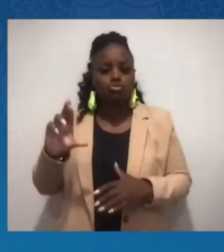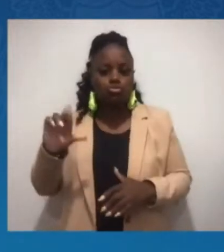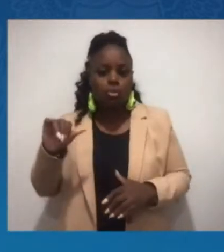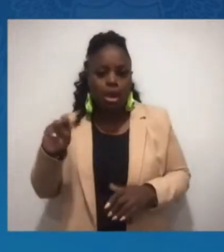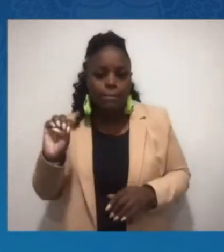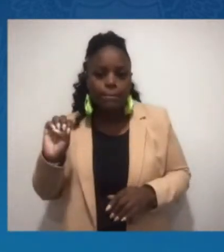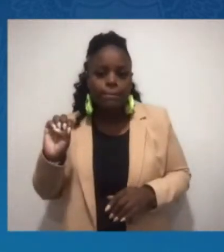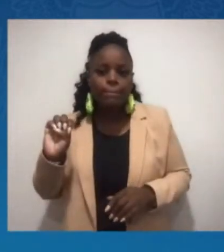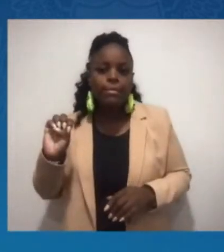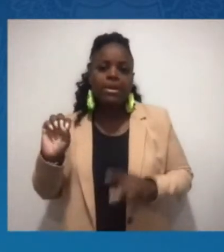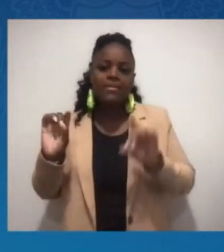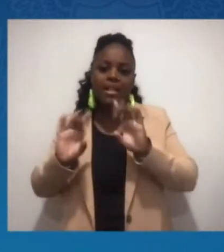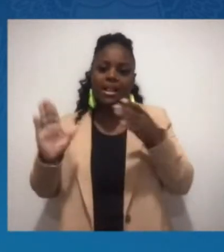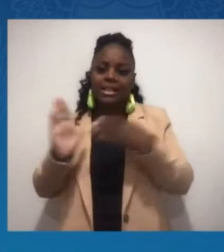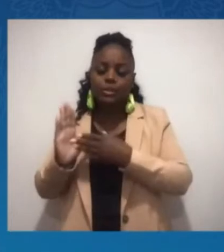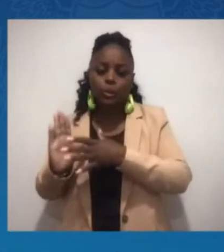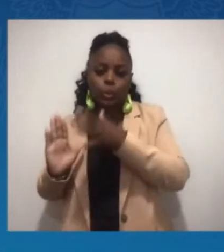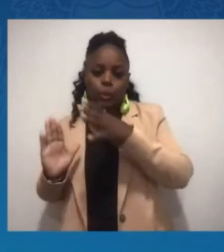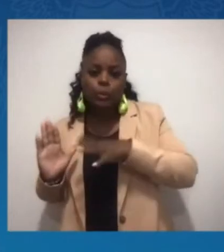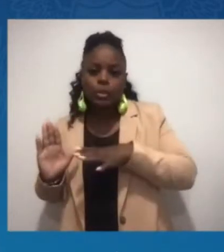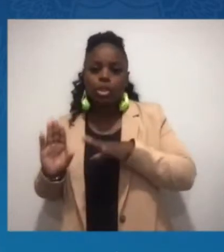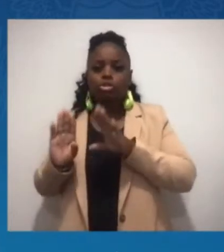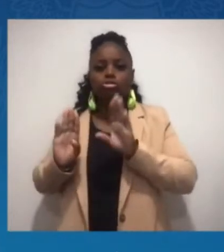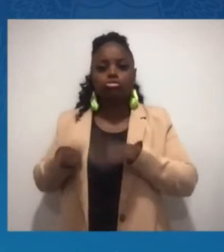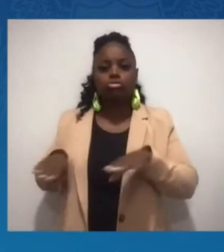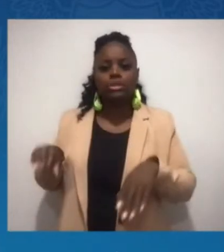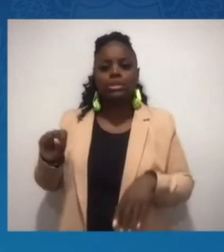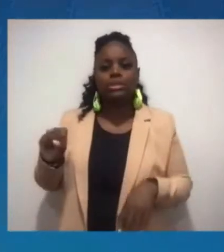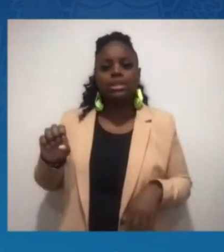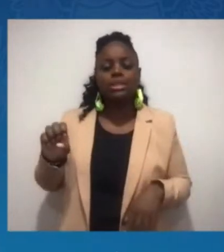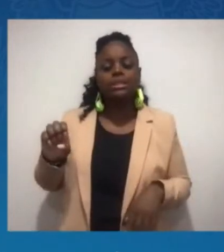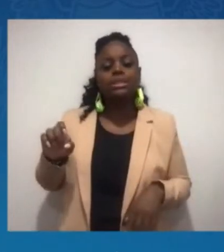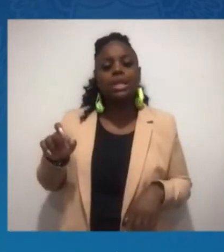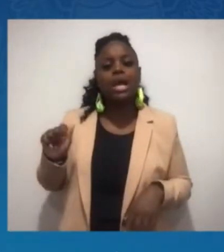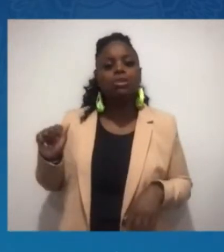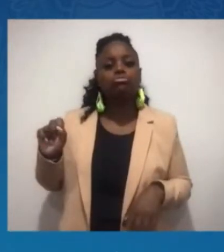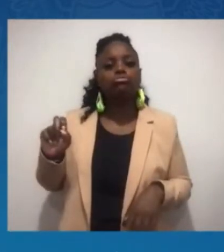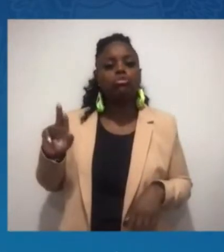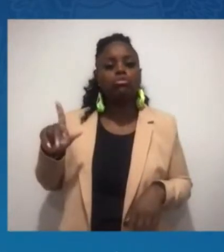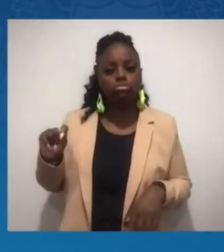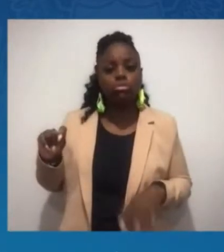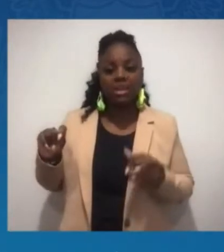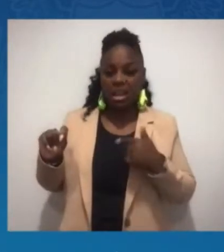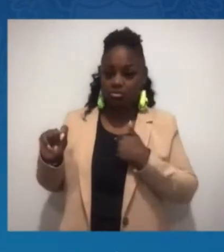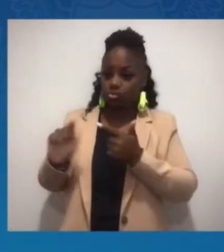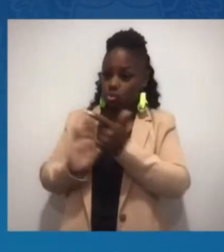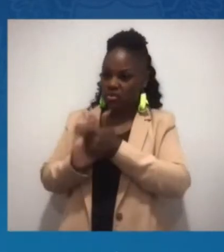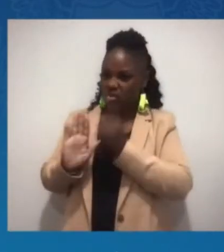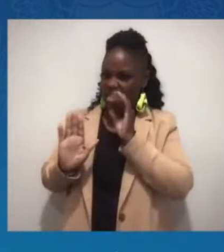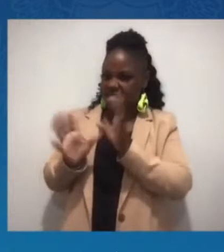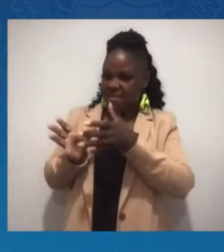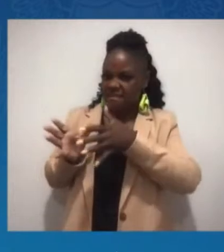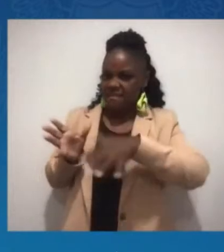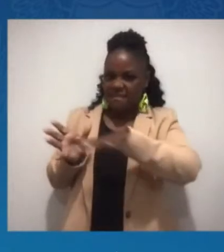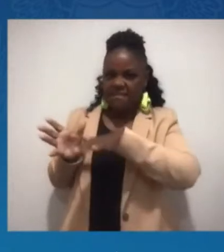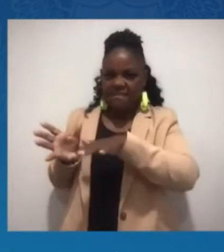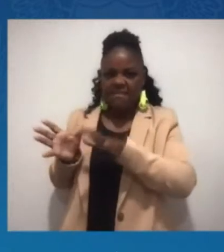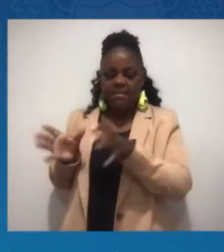sexual assault cases. The idea that there would be a policy and an